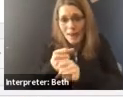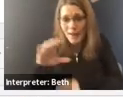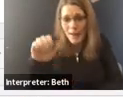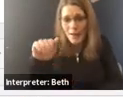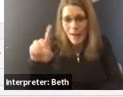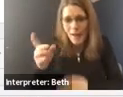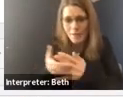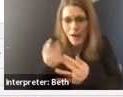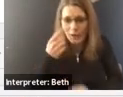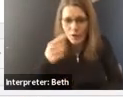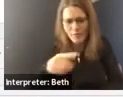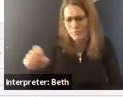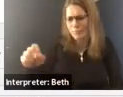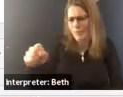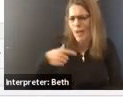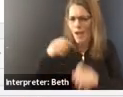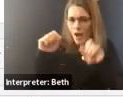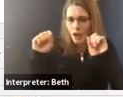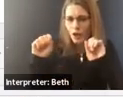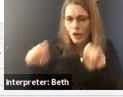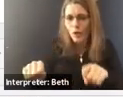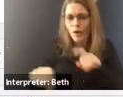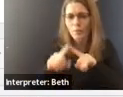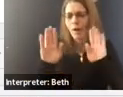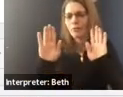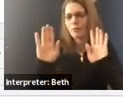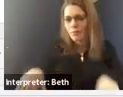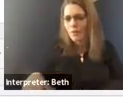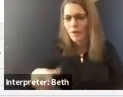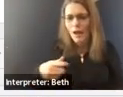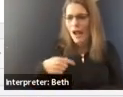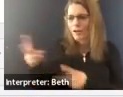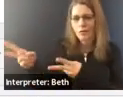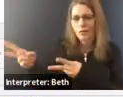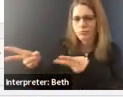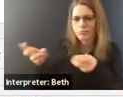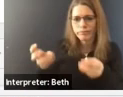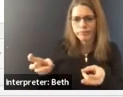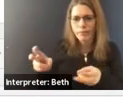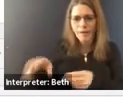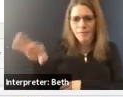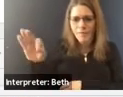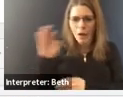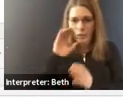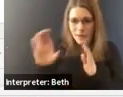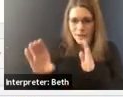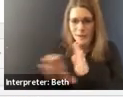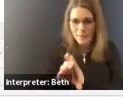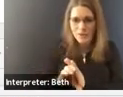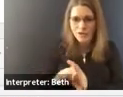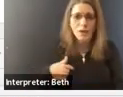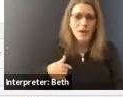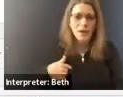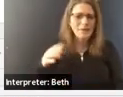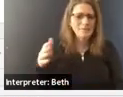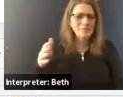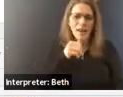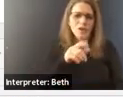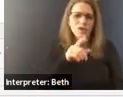no, I just grabbed an image. And I was unsure of which composition was better, going this